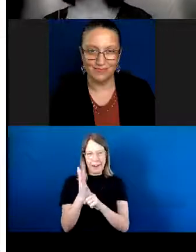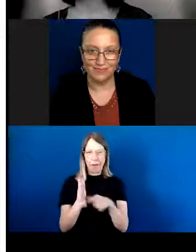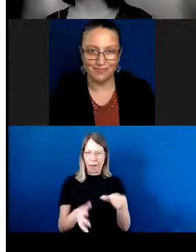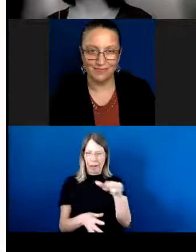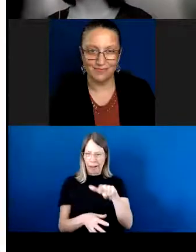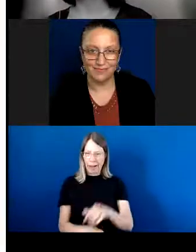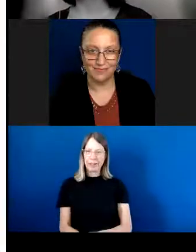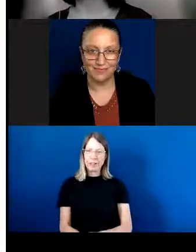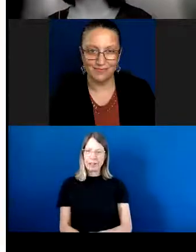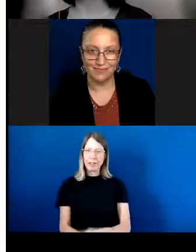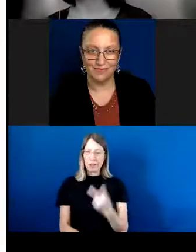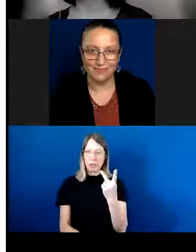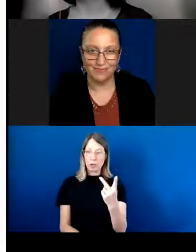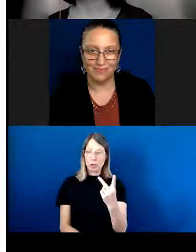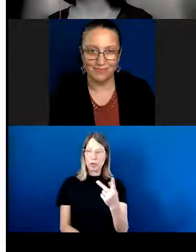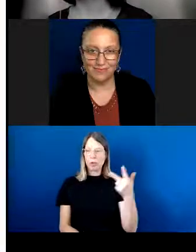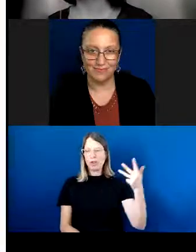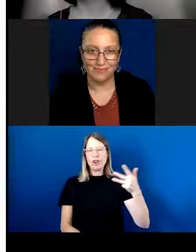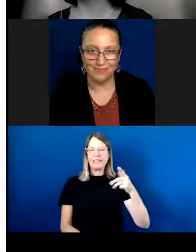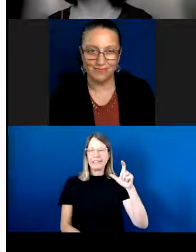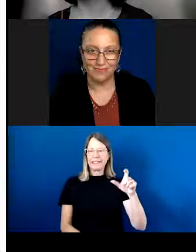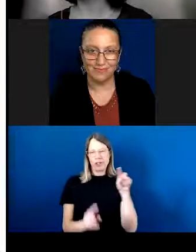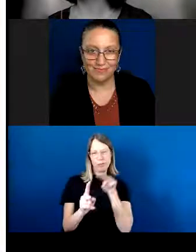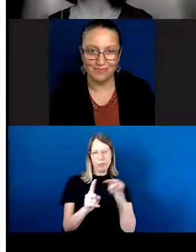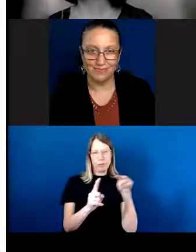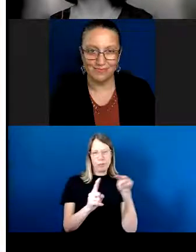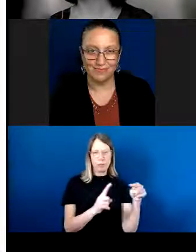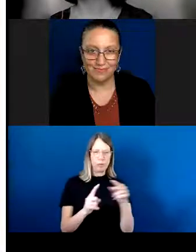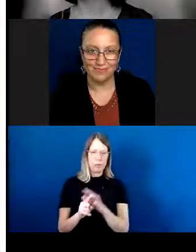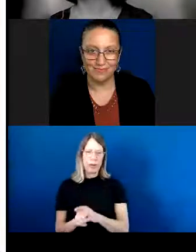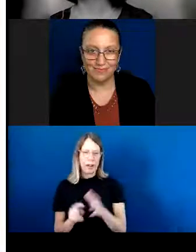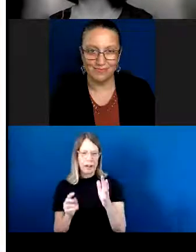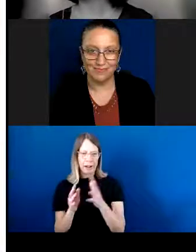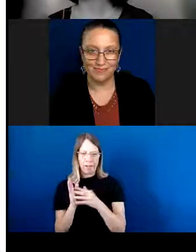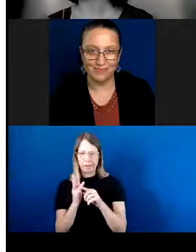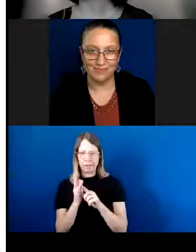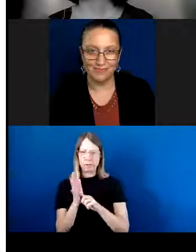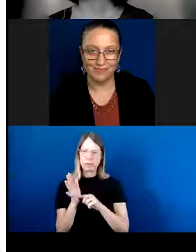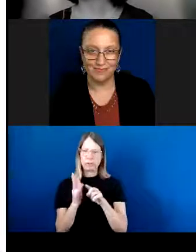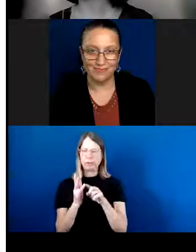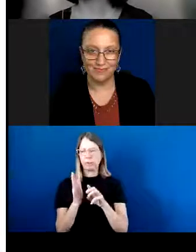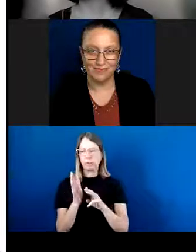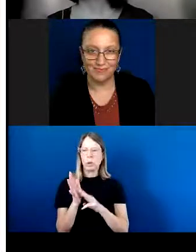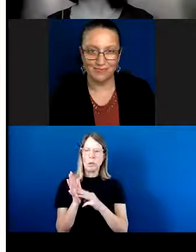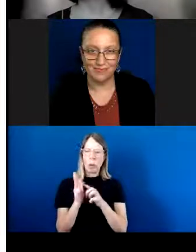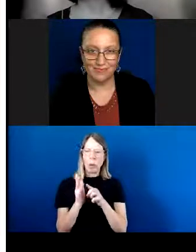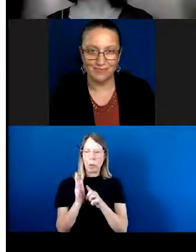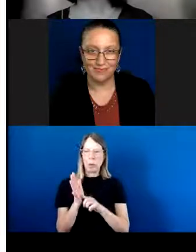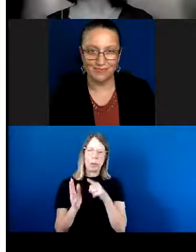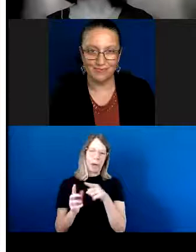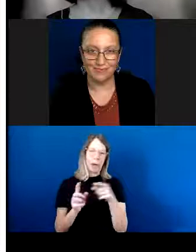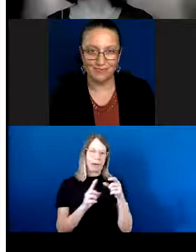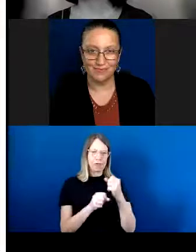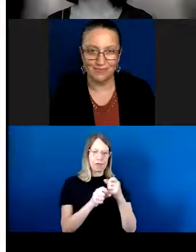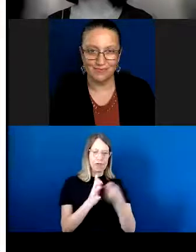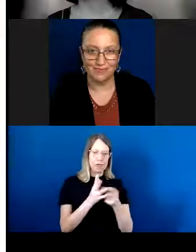two 19th century views of Darlinghurst and Woolloomooloo in the Civic Collection by George Roberts and J.S. Prout respectively perfectly illustrate